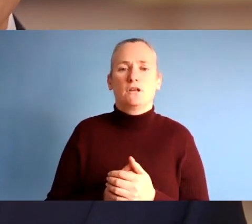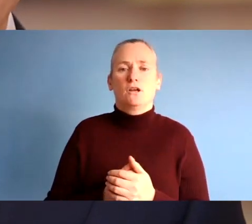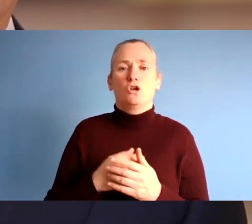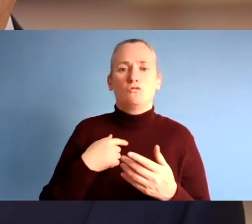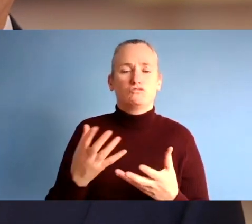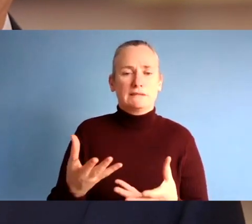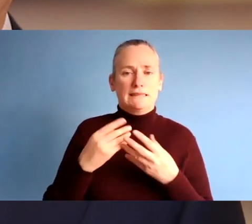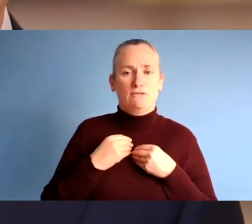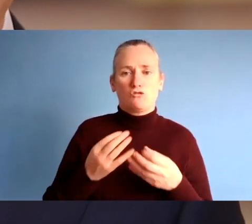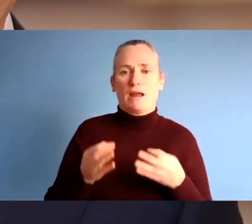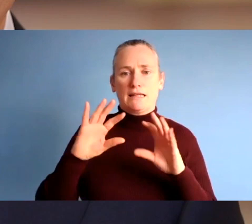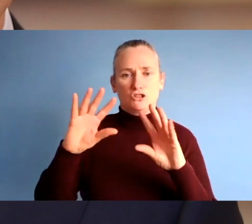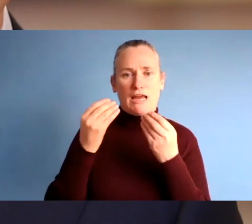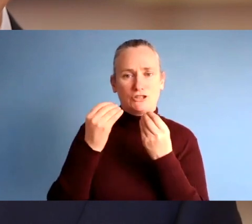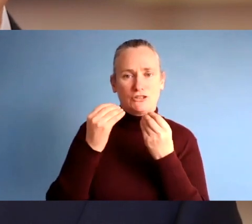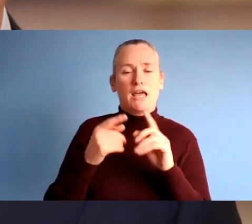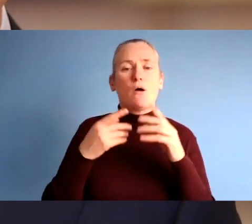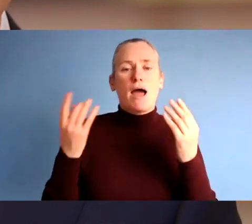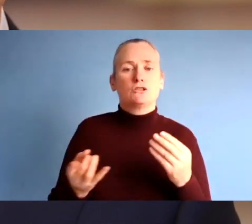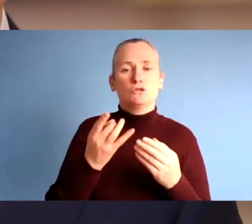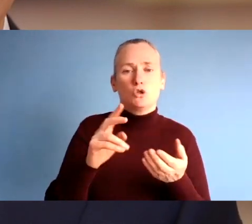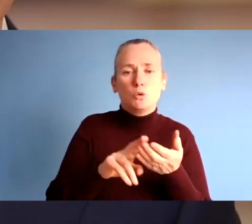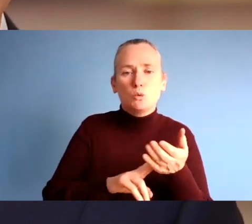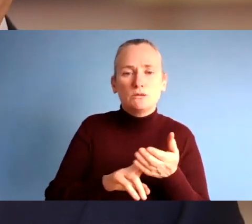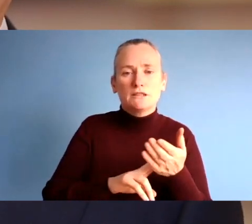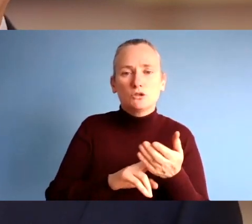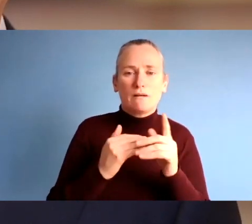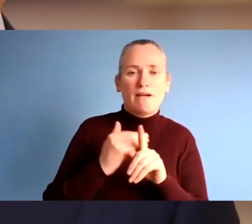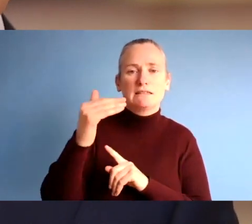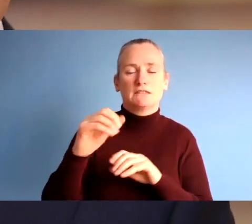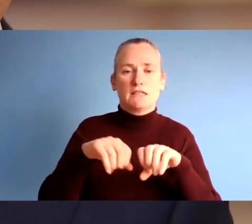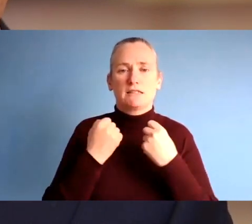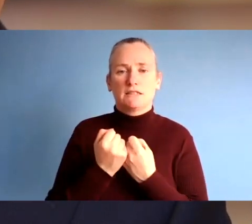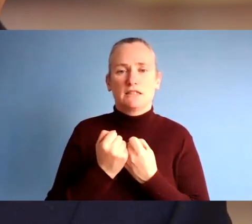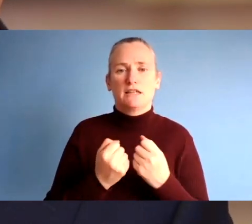great education. Now I ask you to use it to advance society.